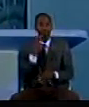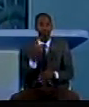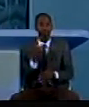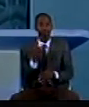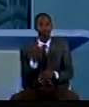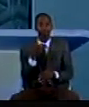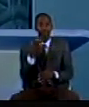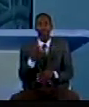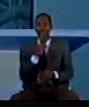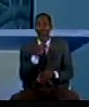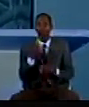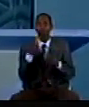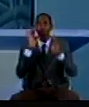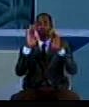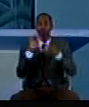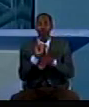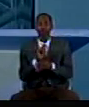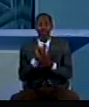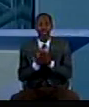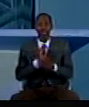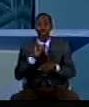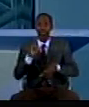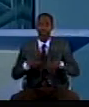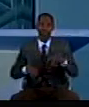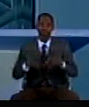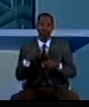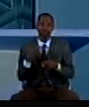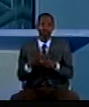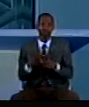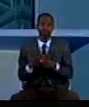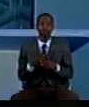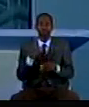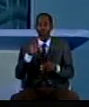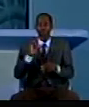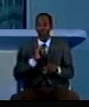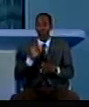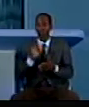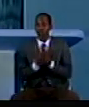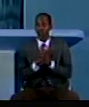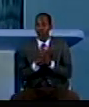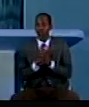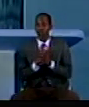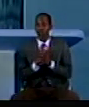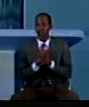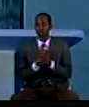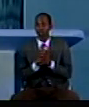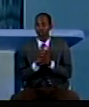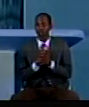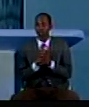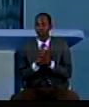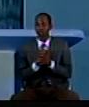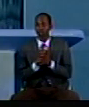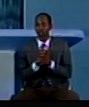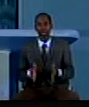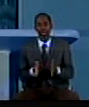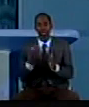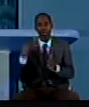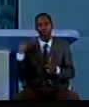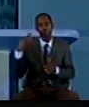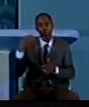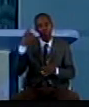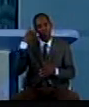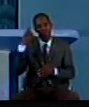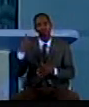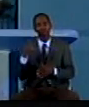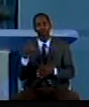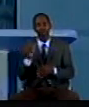that I cannot mention. One is that immediately I got converted, I applied for employment in Yola, I sent it through